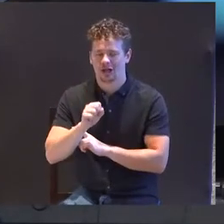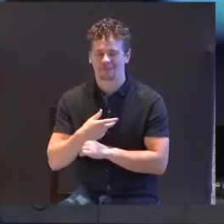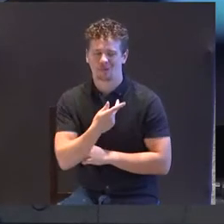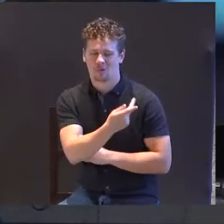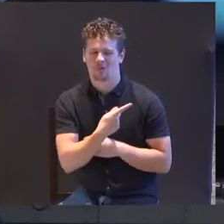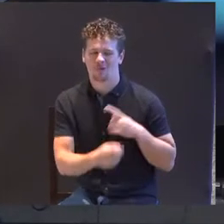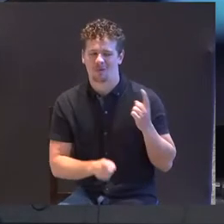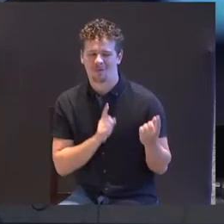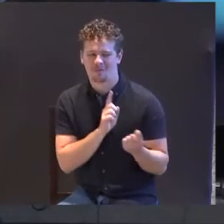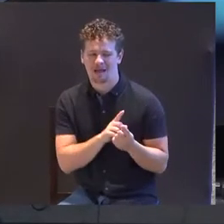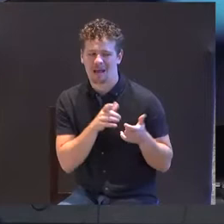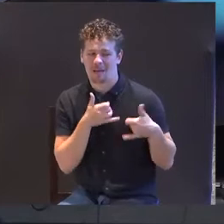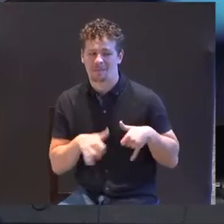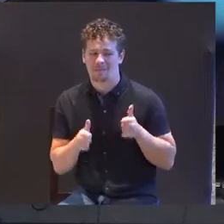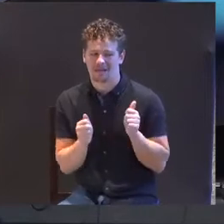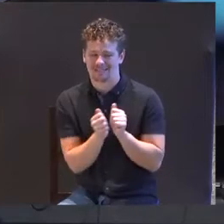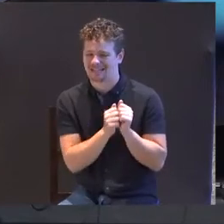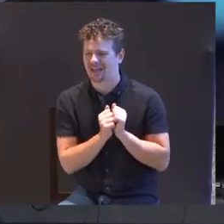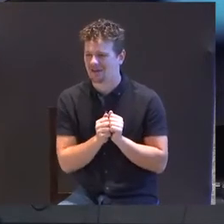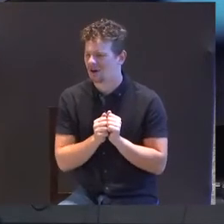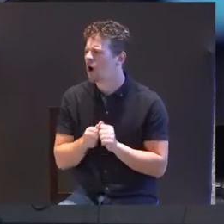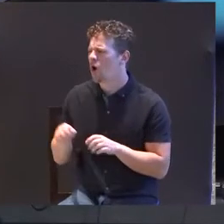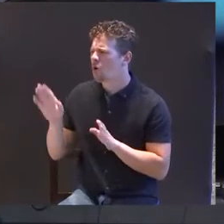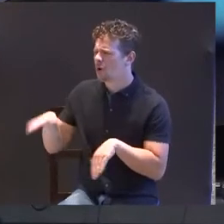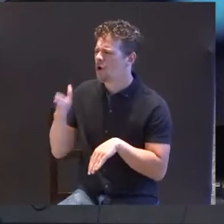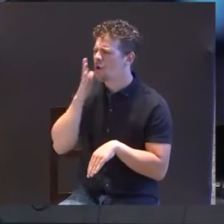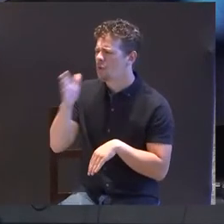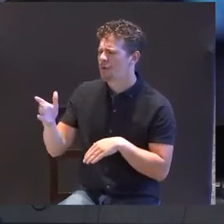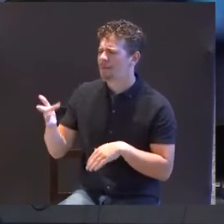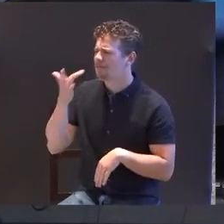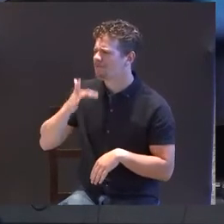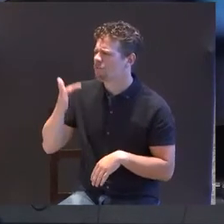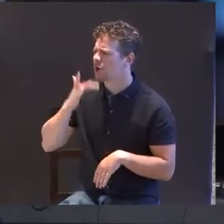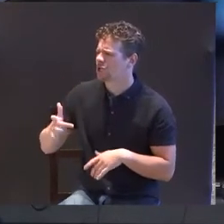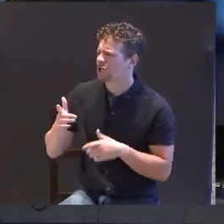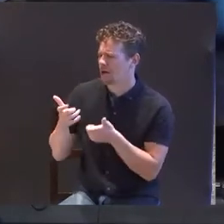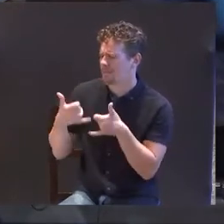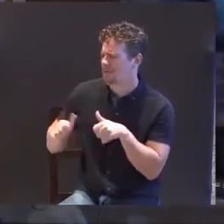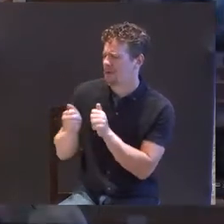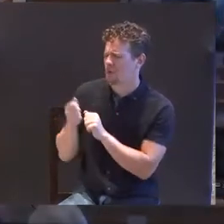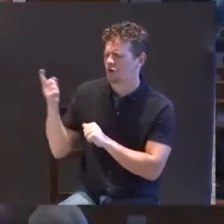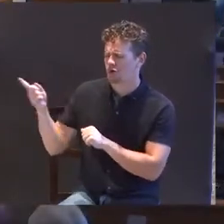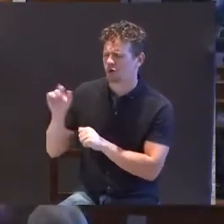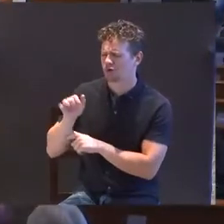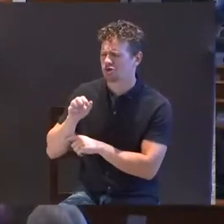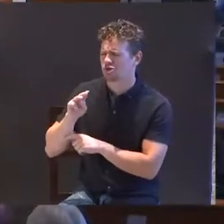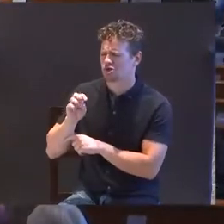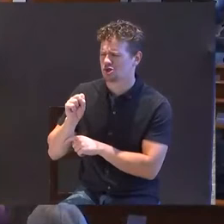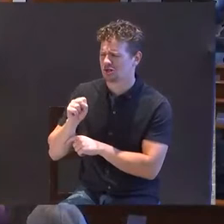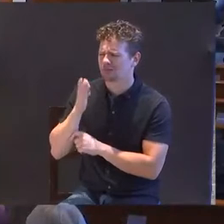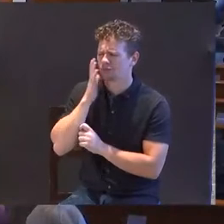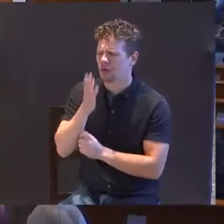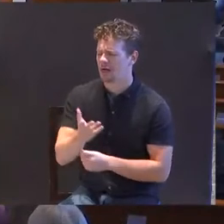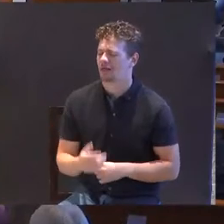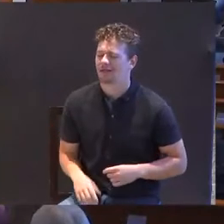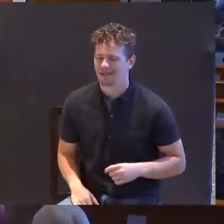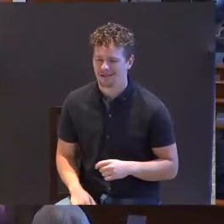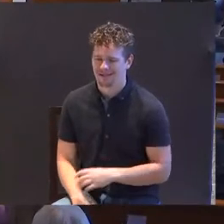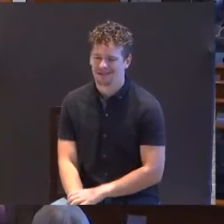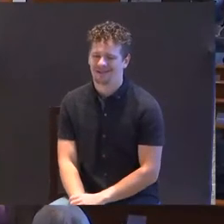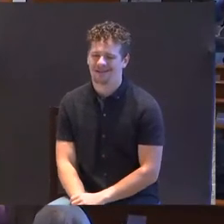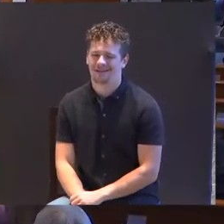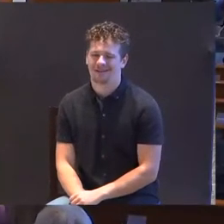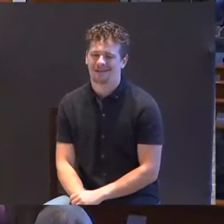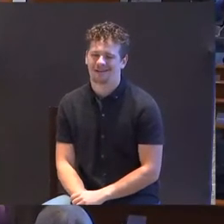would be blessed to have you, Laura Dockin. He'd be blessed to have you. So James Taylor, You know, he